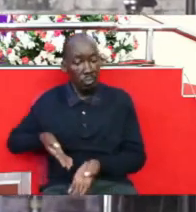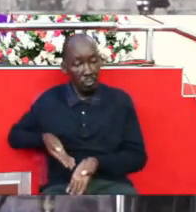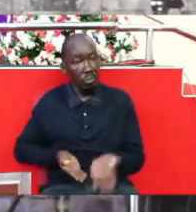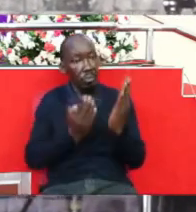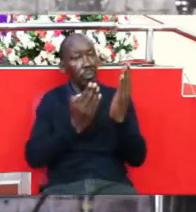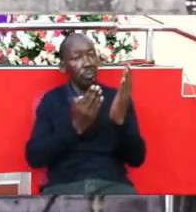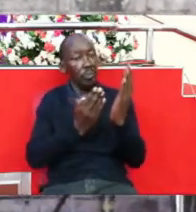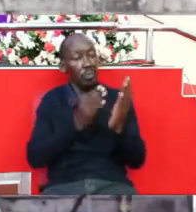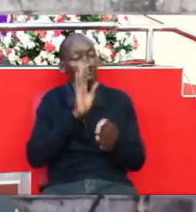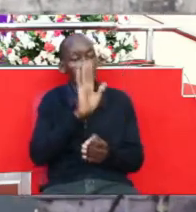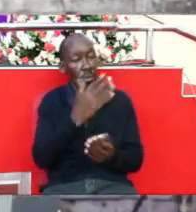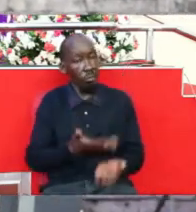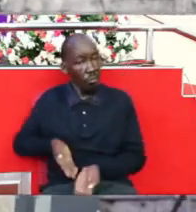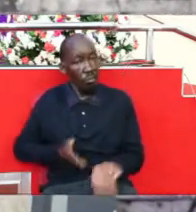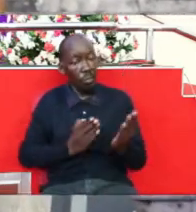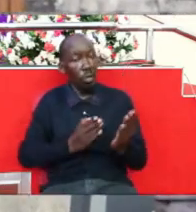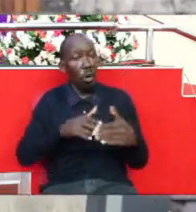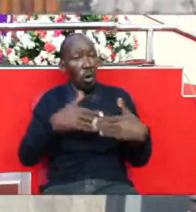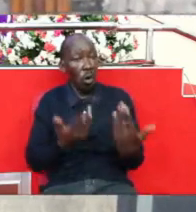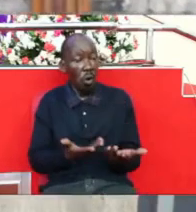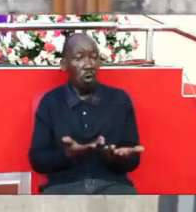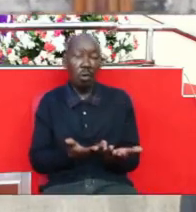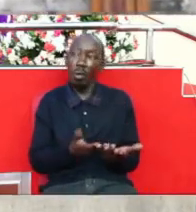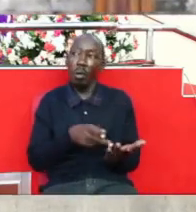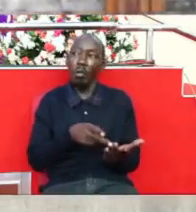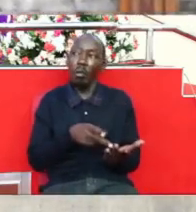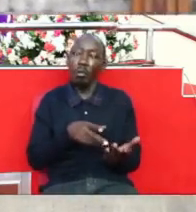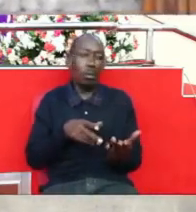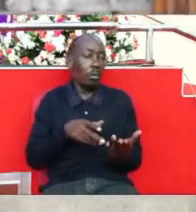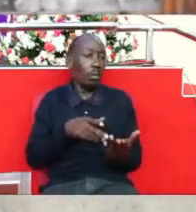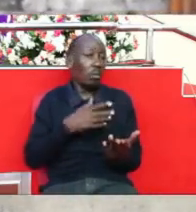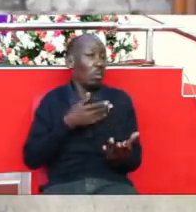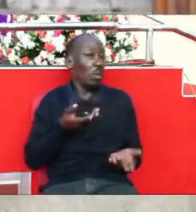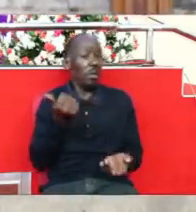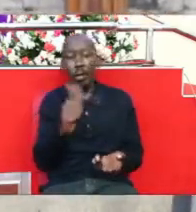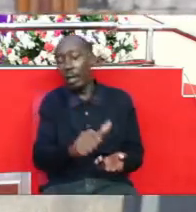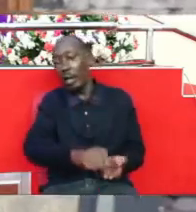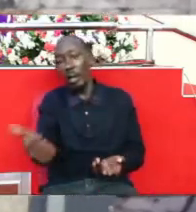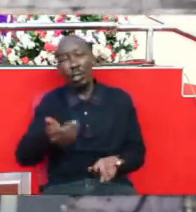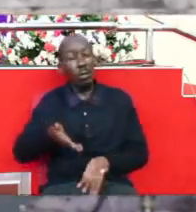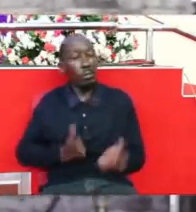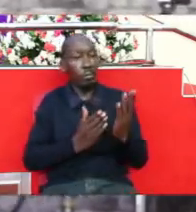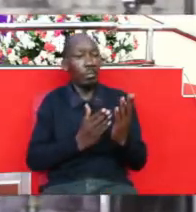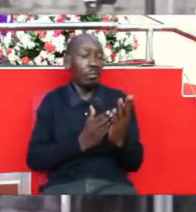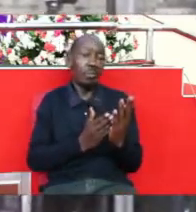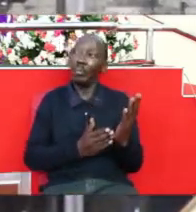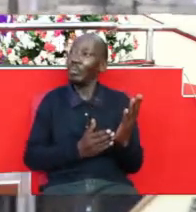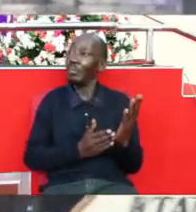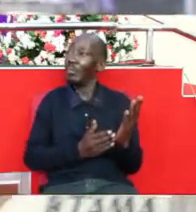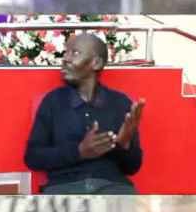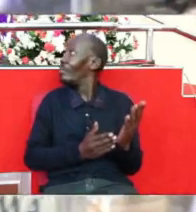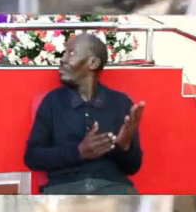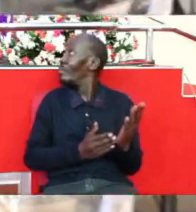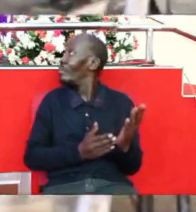utachukua kifaa chako. Or a pacifier. Ama utachukua kifaa cha aina nyingine. Kinyonyo. Ile